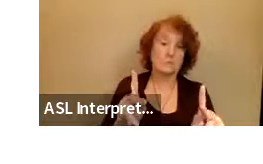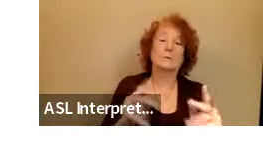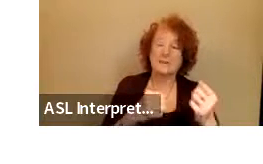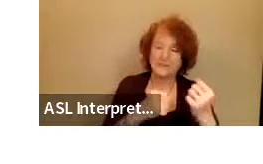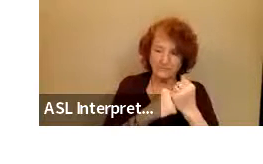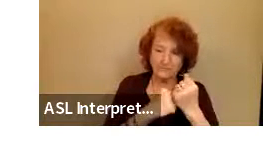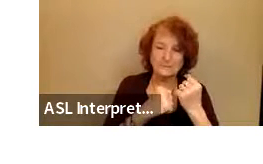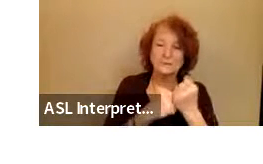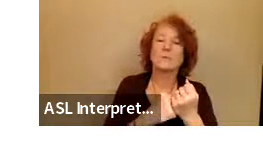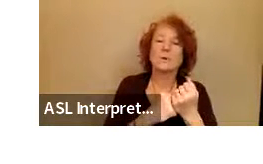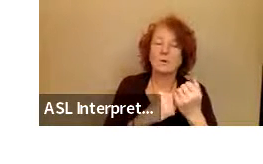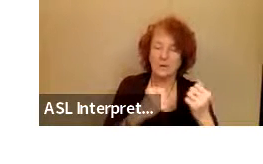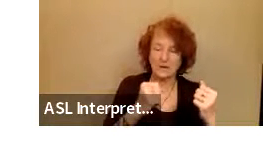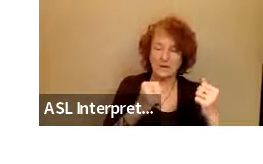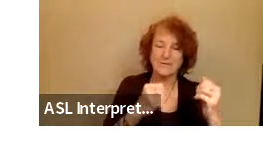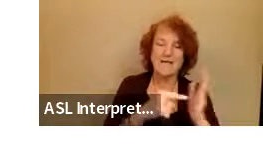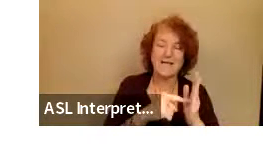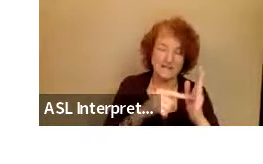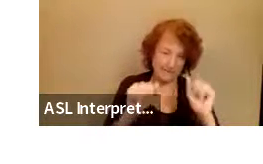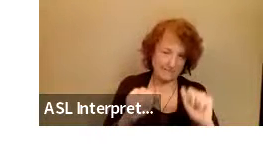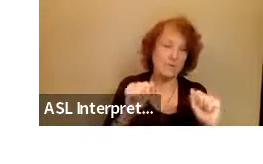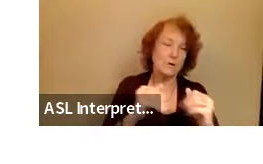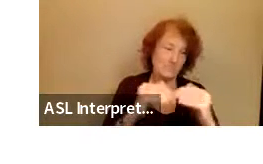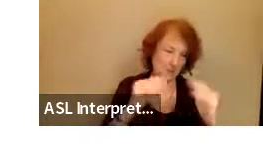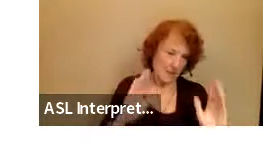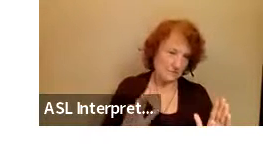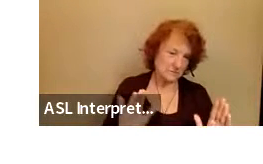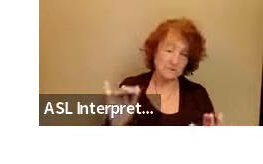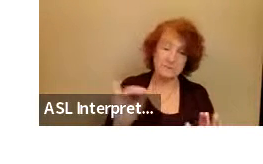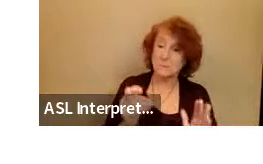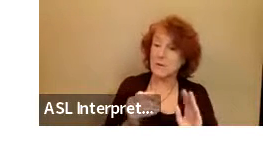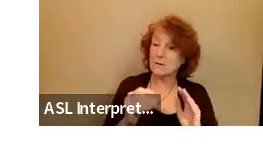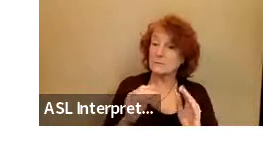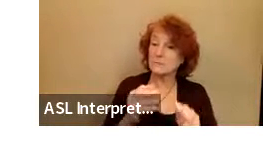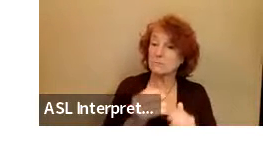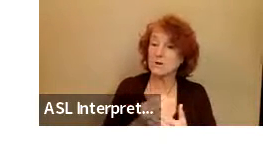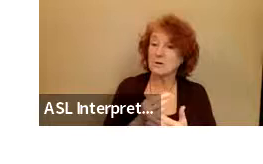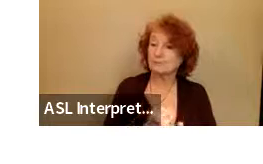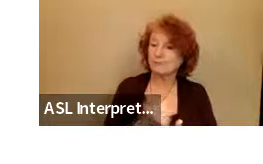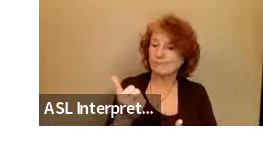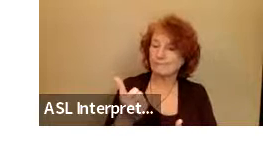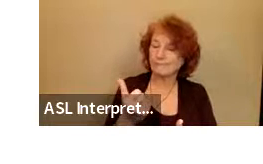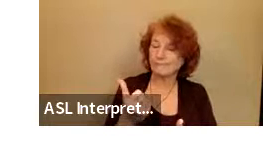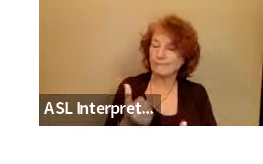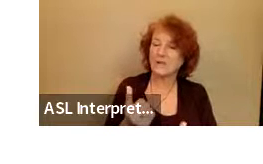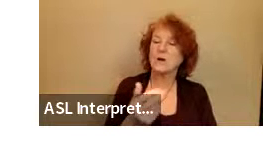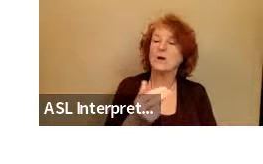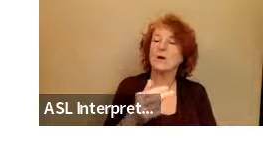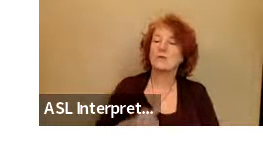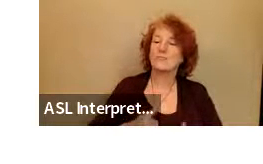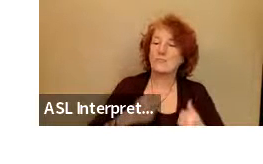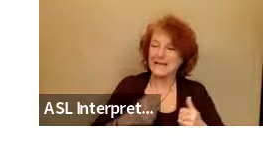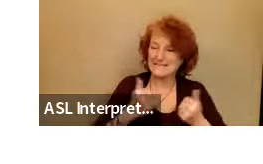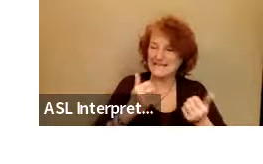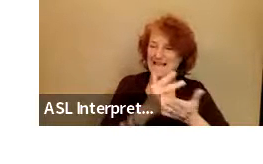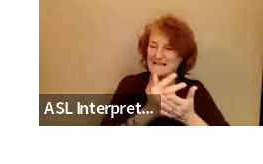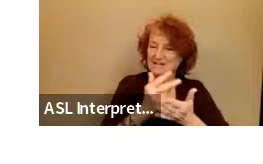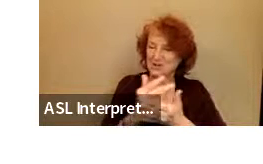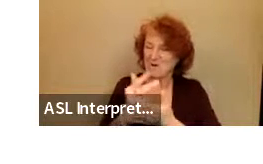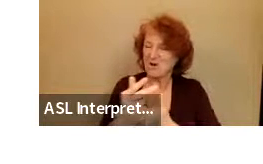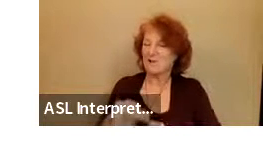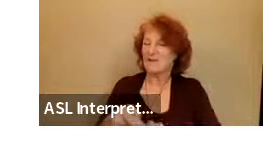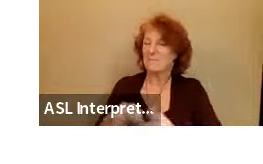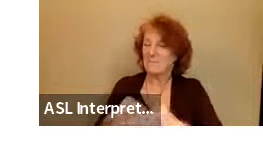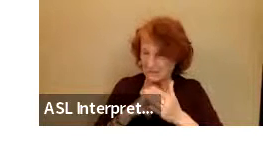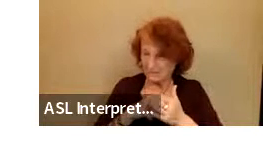district. We also propose eliminating residential parking mandates citywide, removing the conflict between